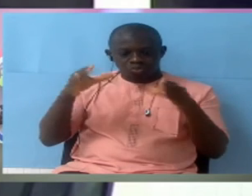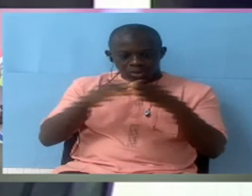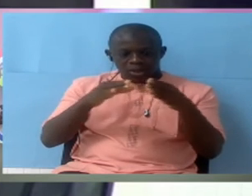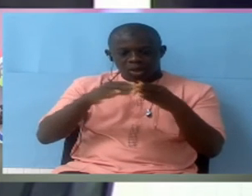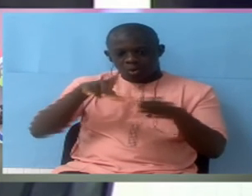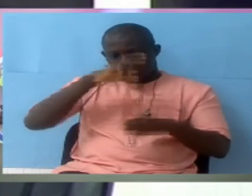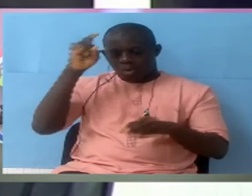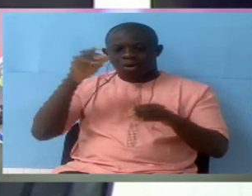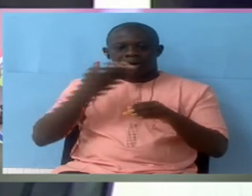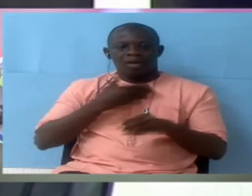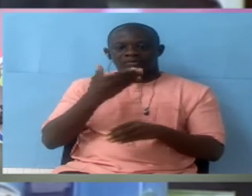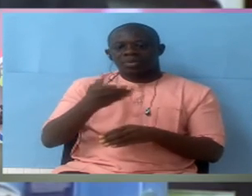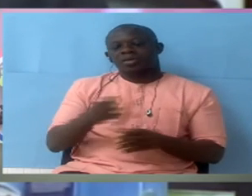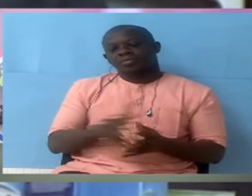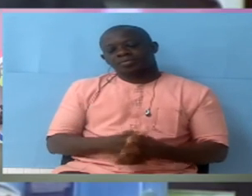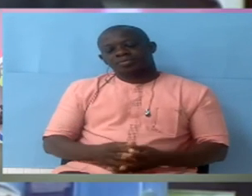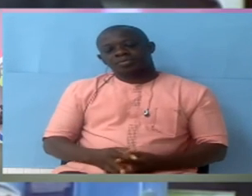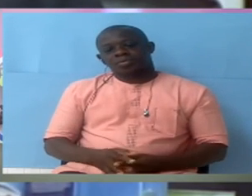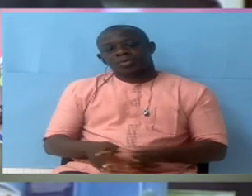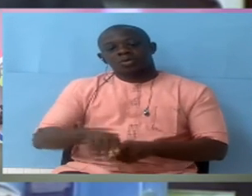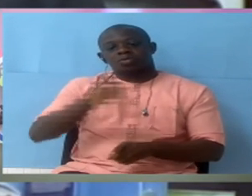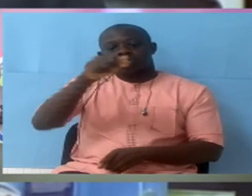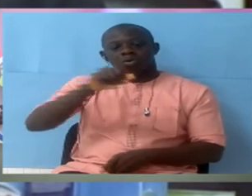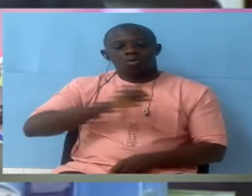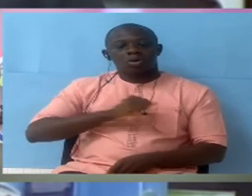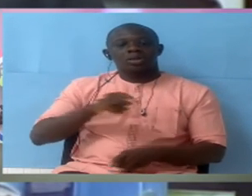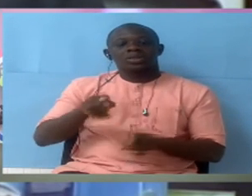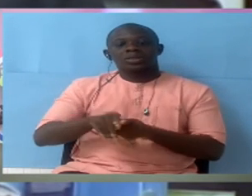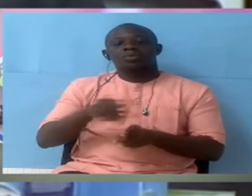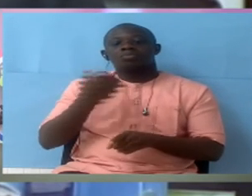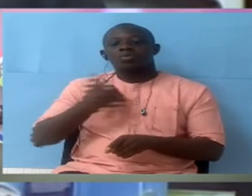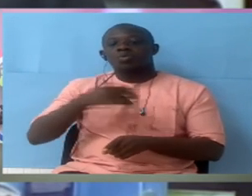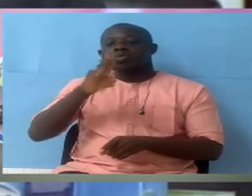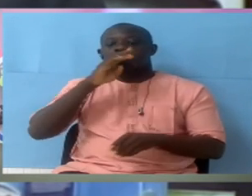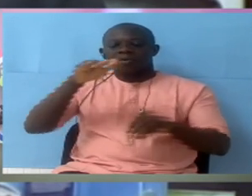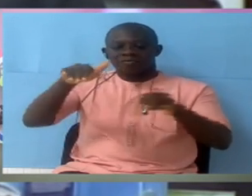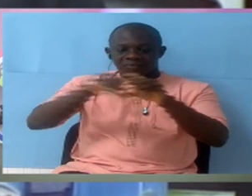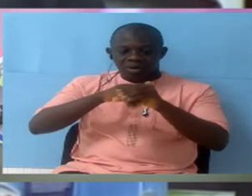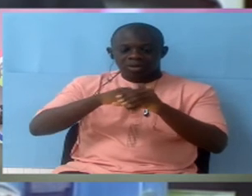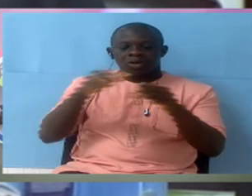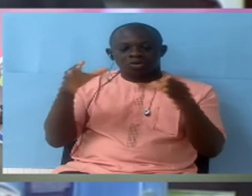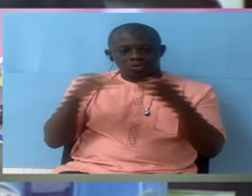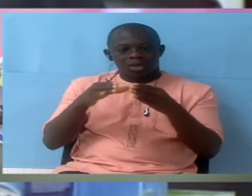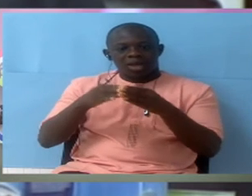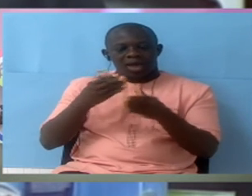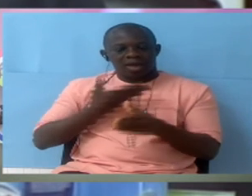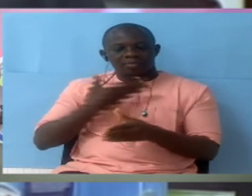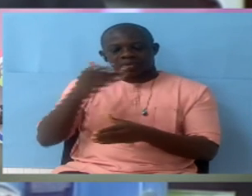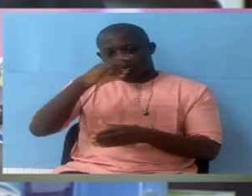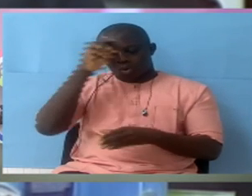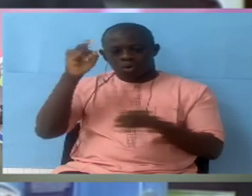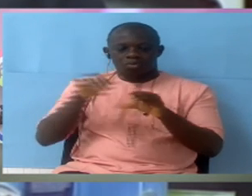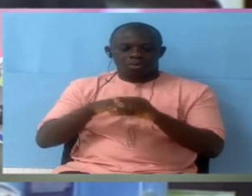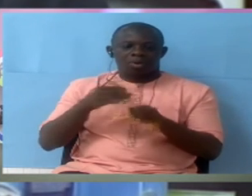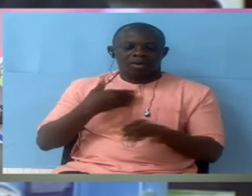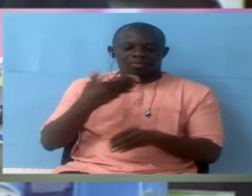di liggey ñom ñola teglul. Your own colleagues as well. In a country